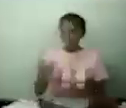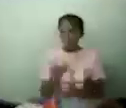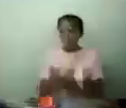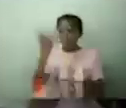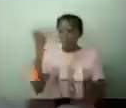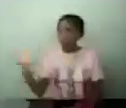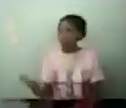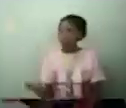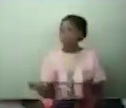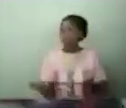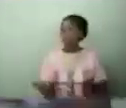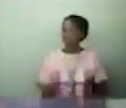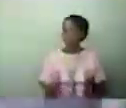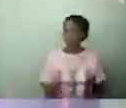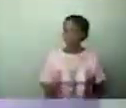rich.